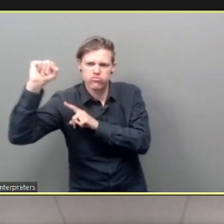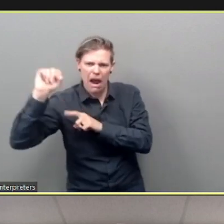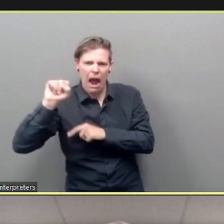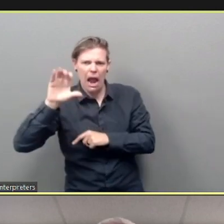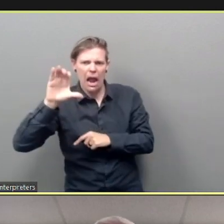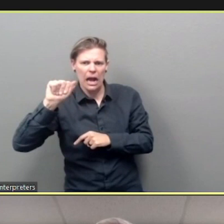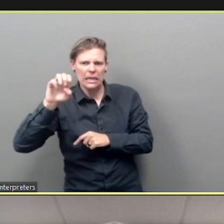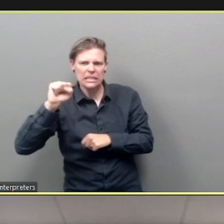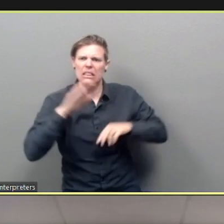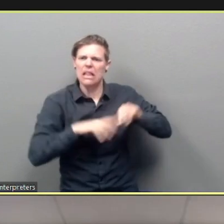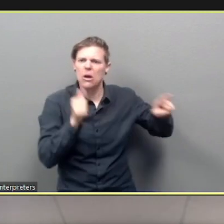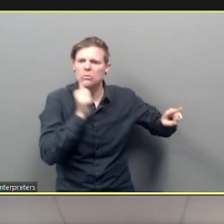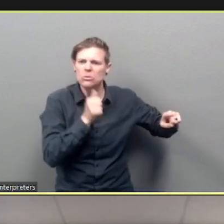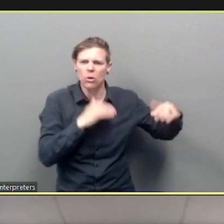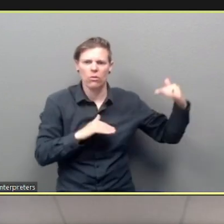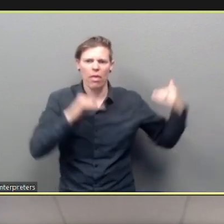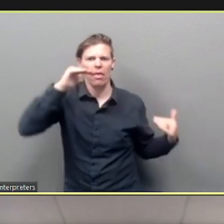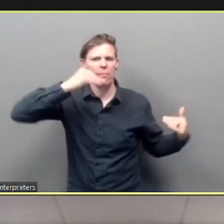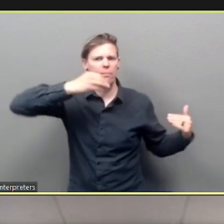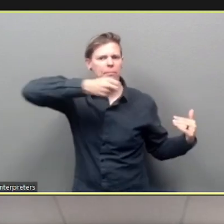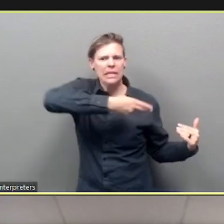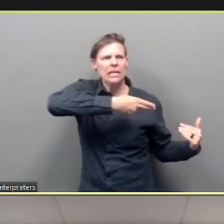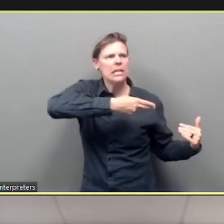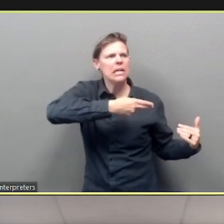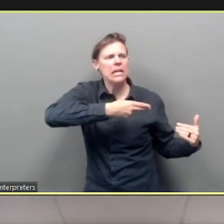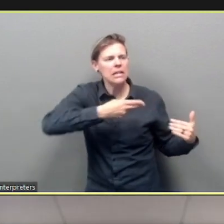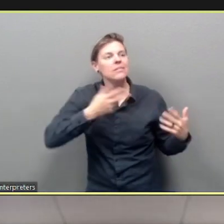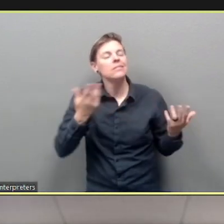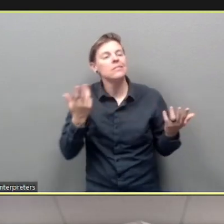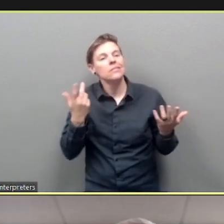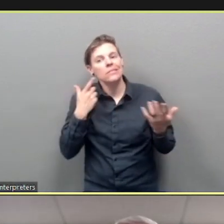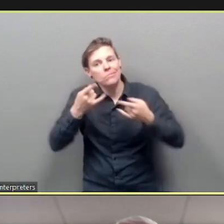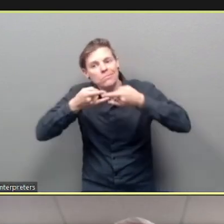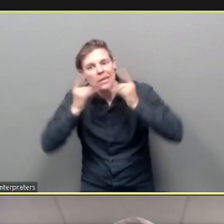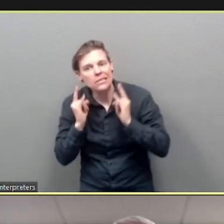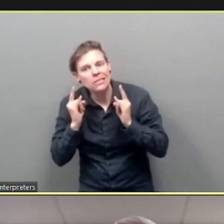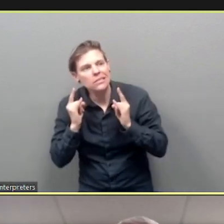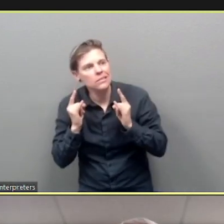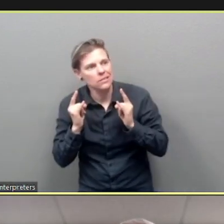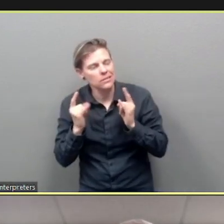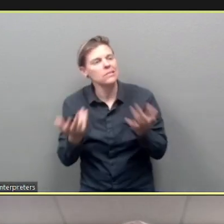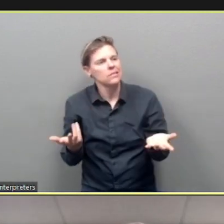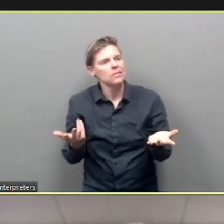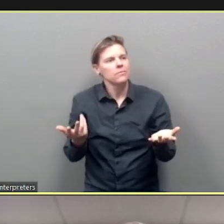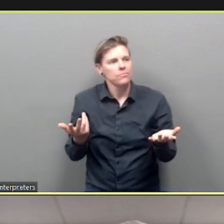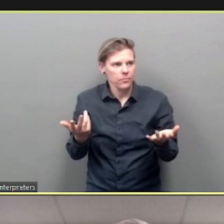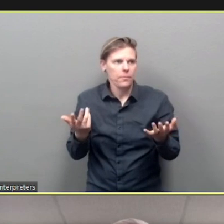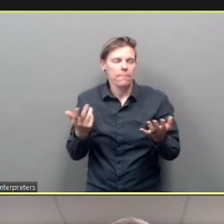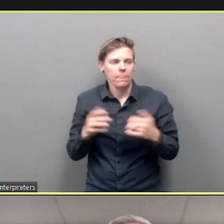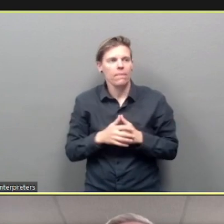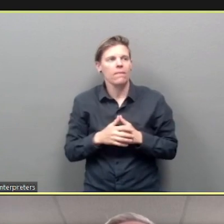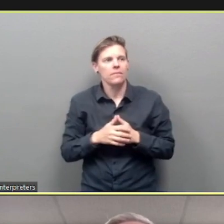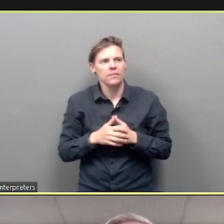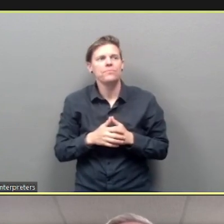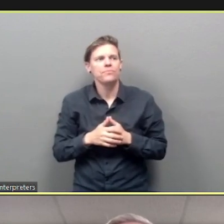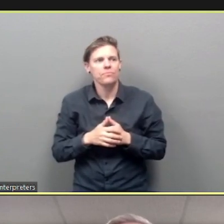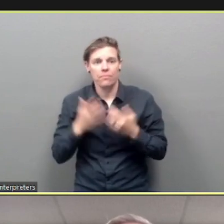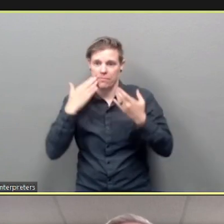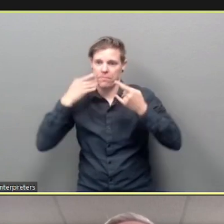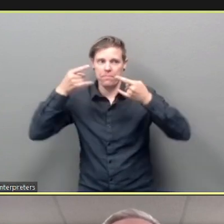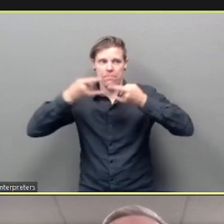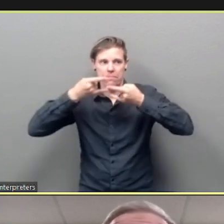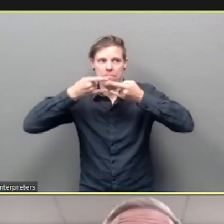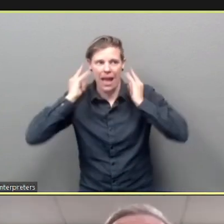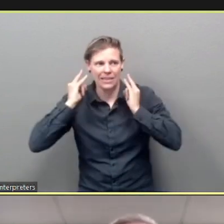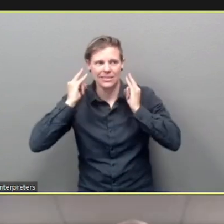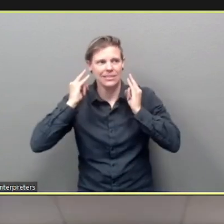mask mandate, Arizona doesn't. So obviously a mask mandate doesn't work.